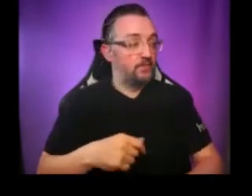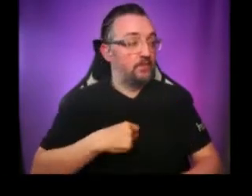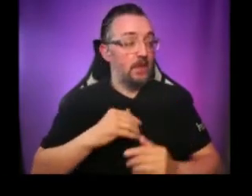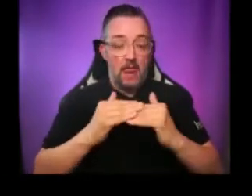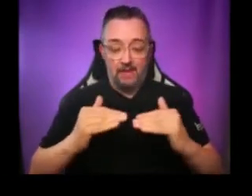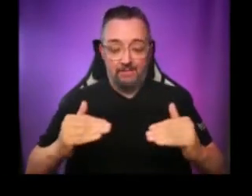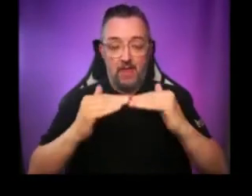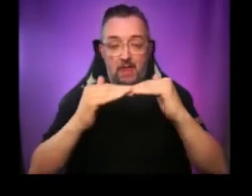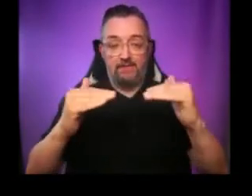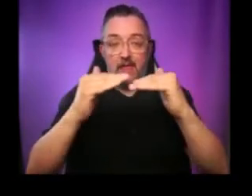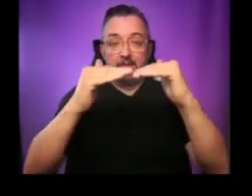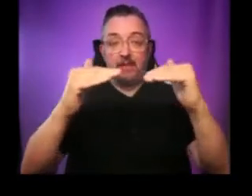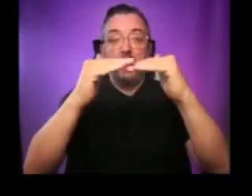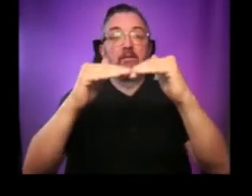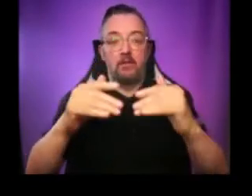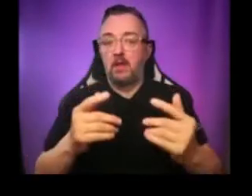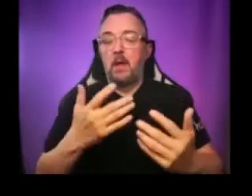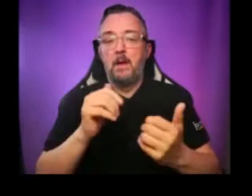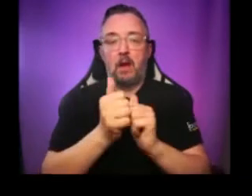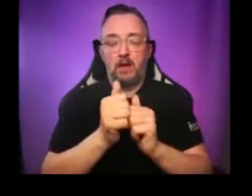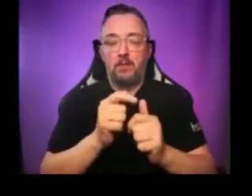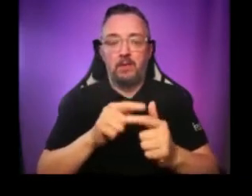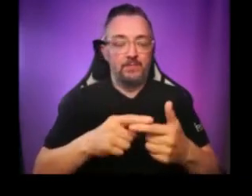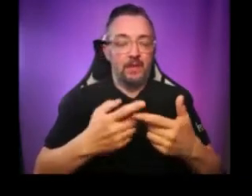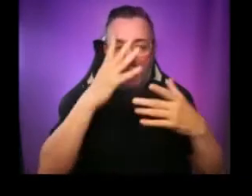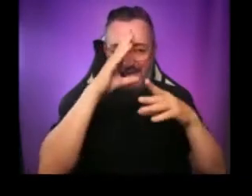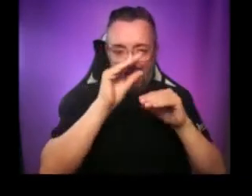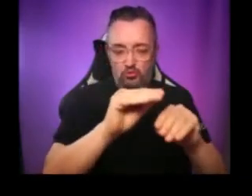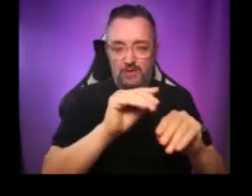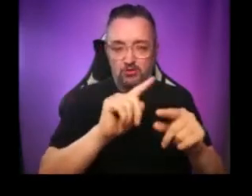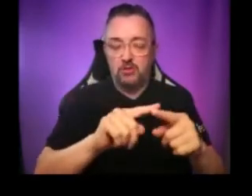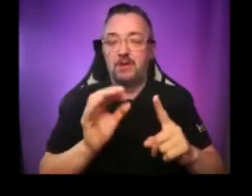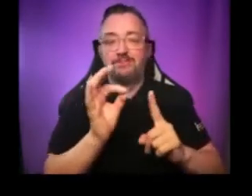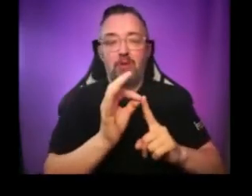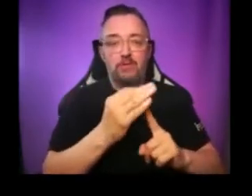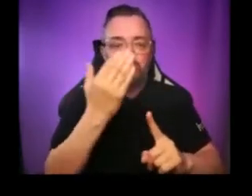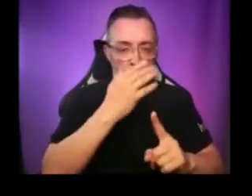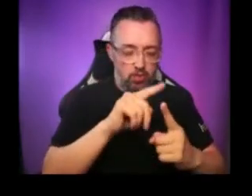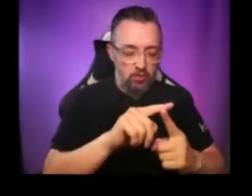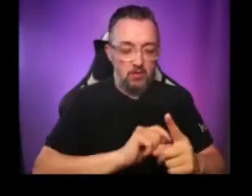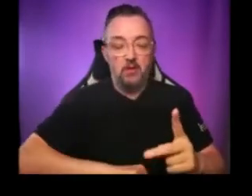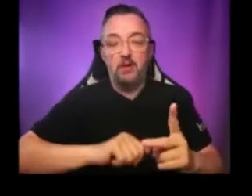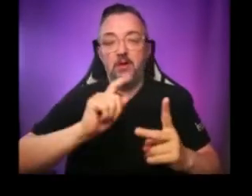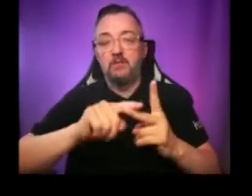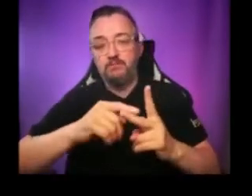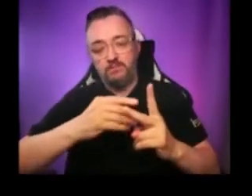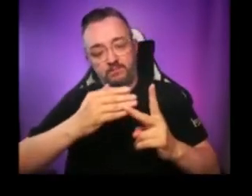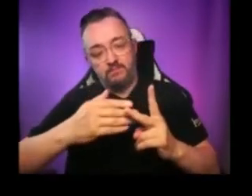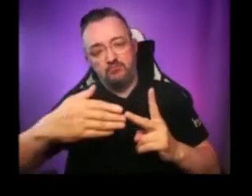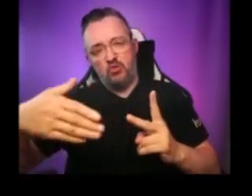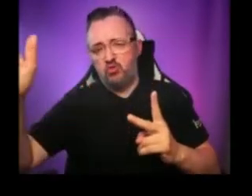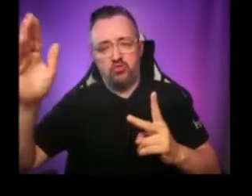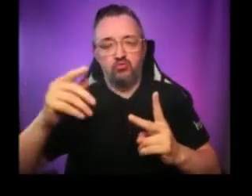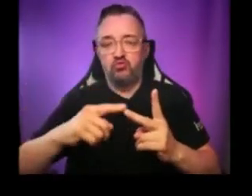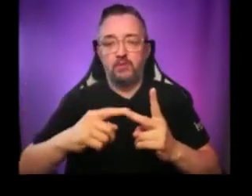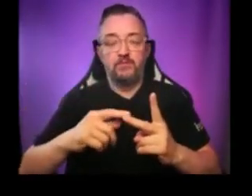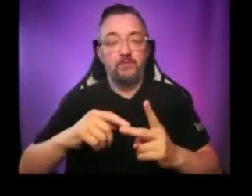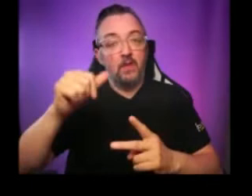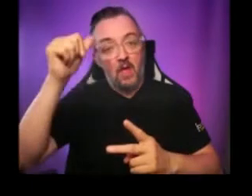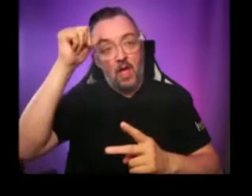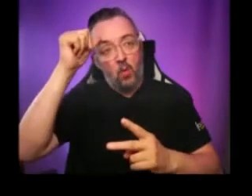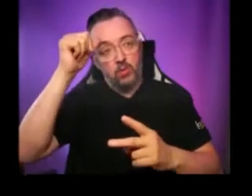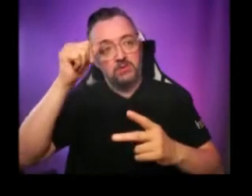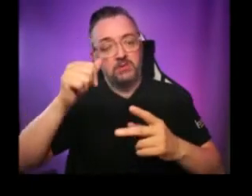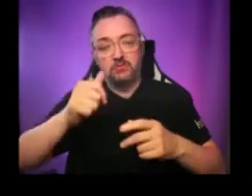level of this pyramid, running through education programmes from primary school onwards, through to awareness-raising partnerships with large